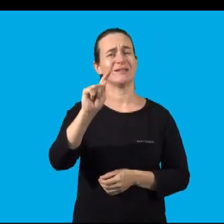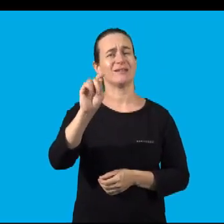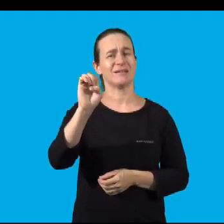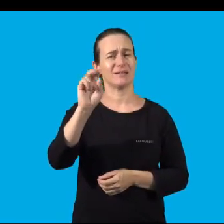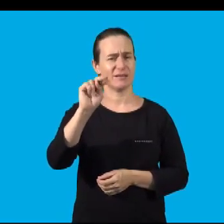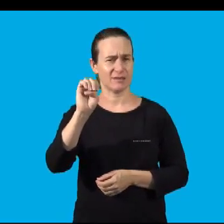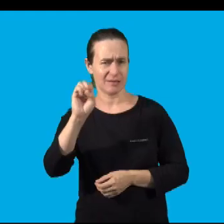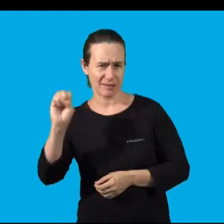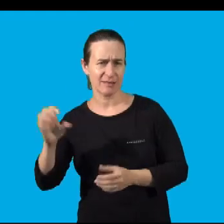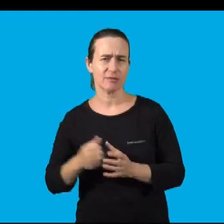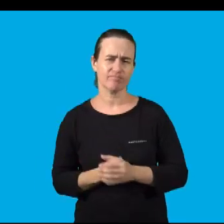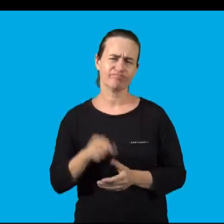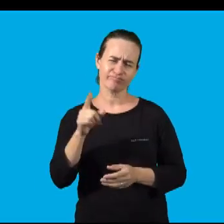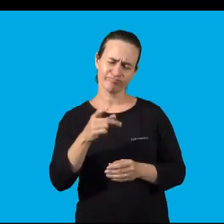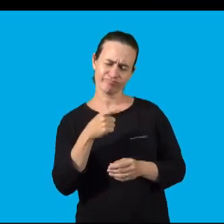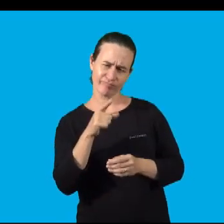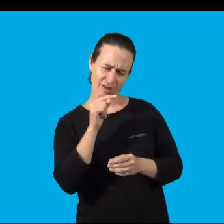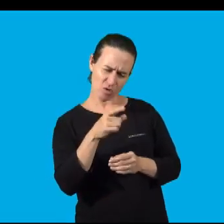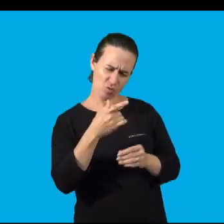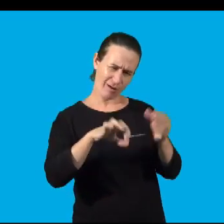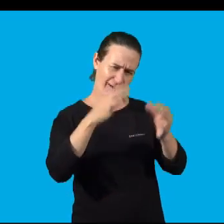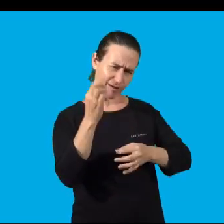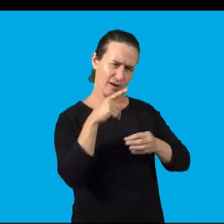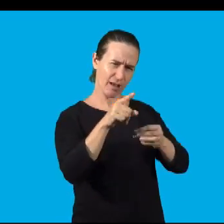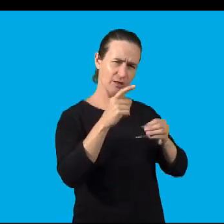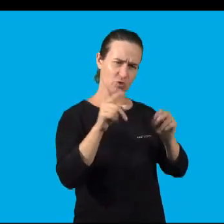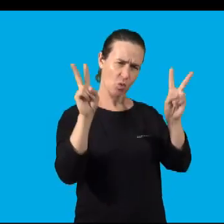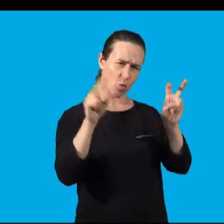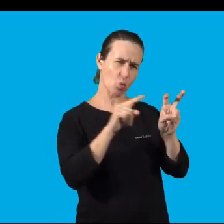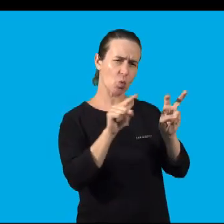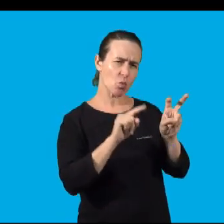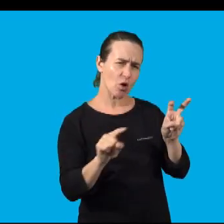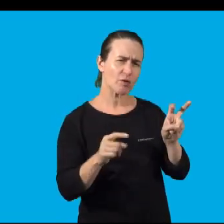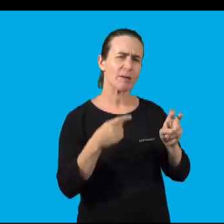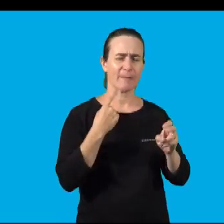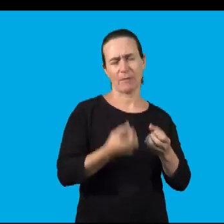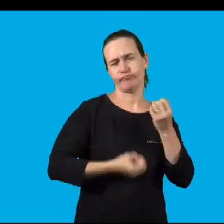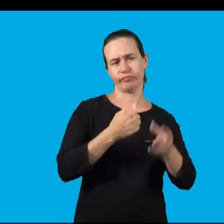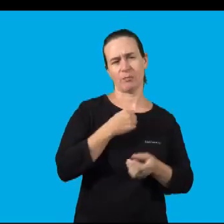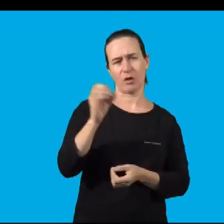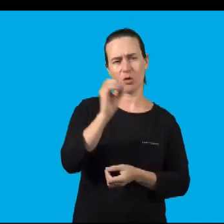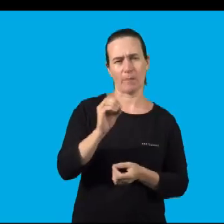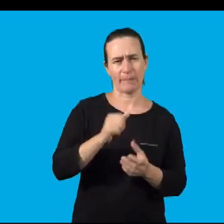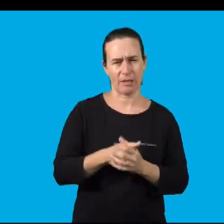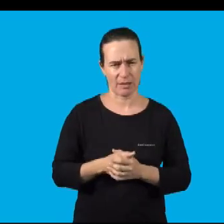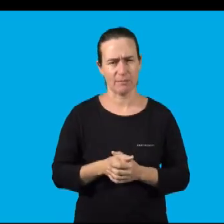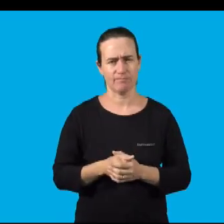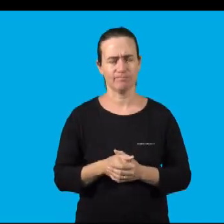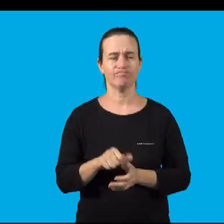quoted lines or statement and then express your opinion or reaction based on your understanding of the